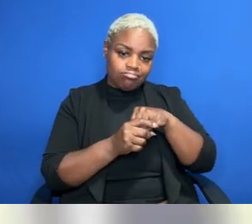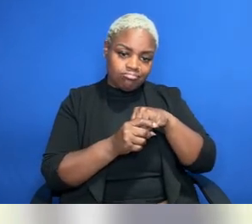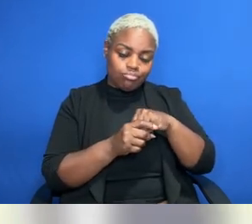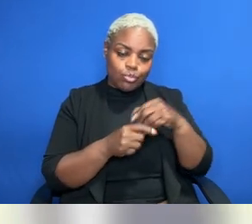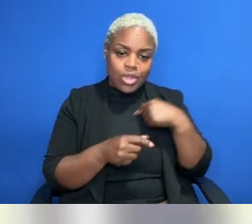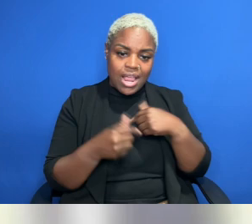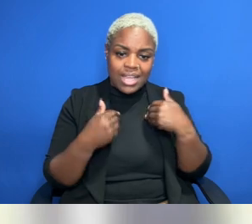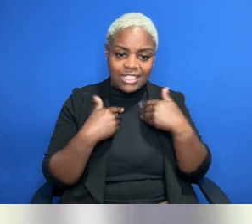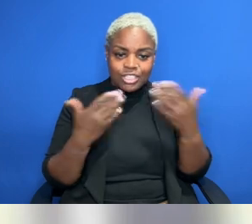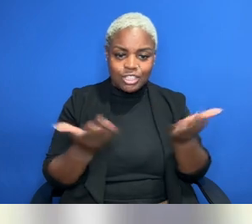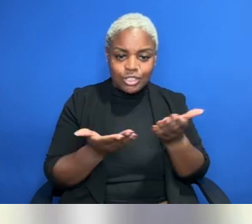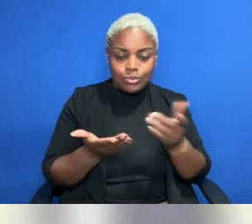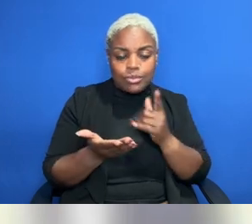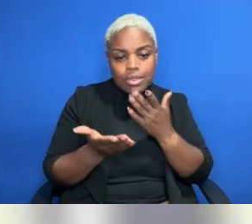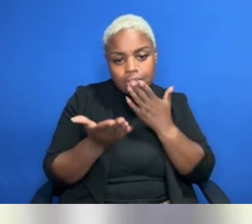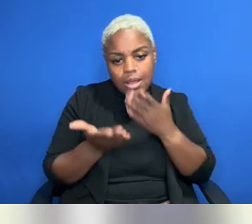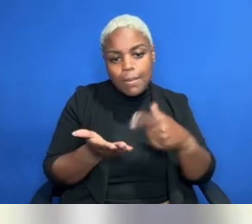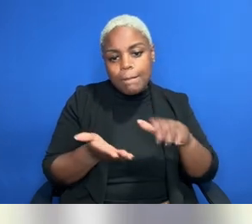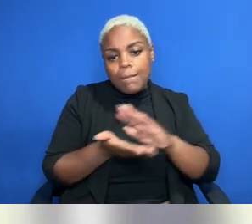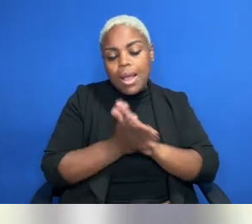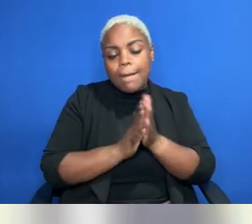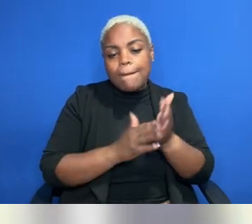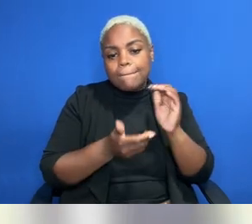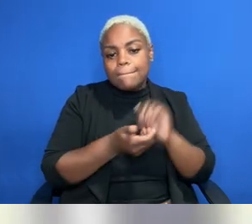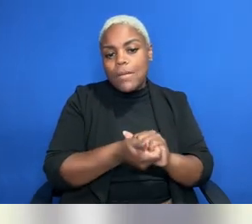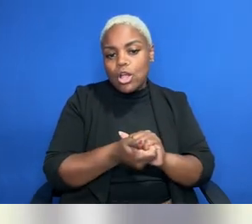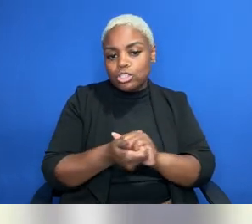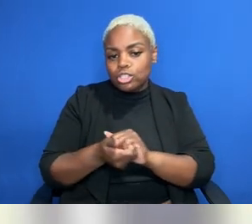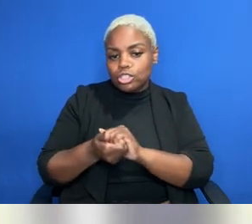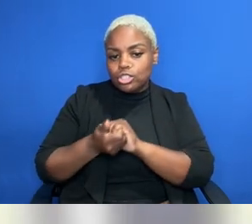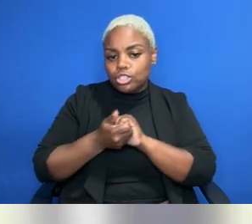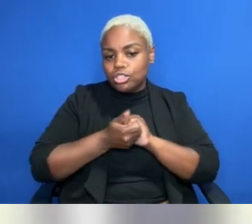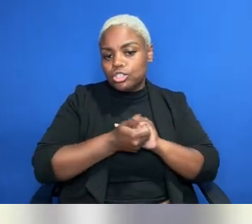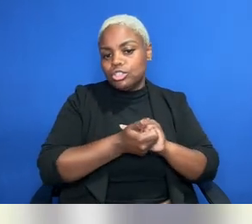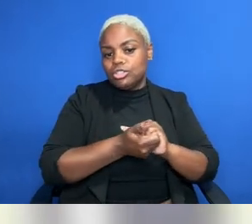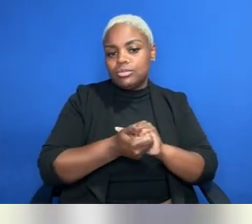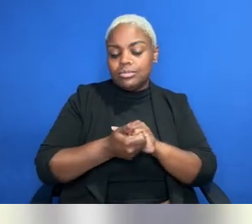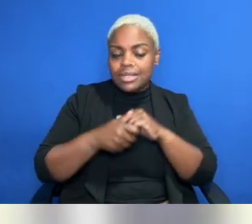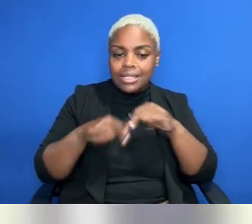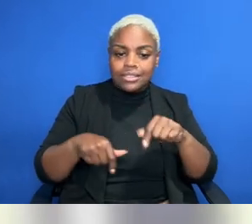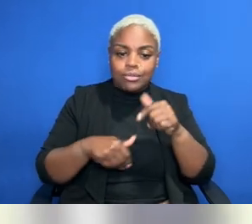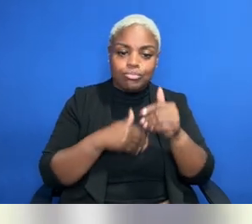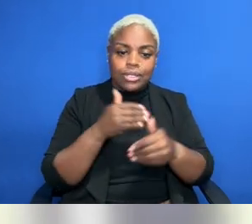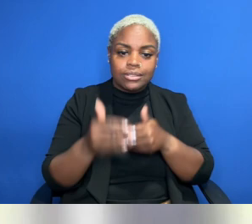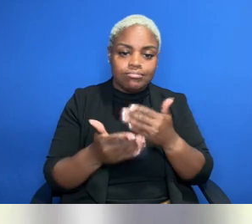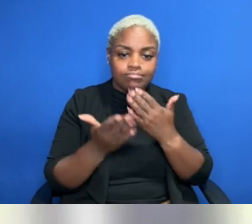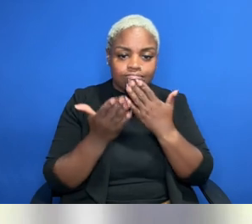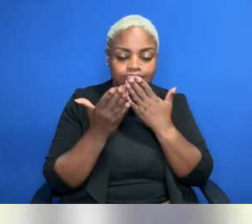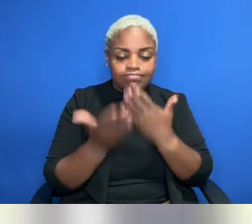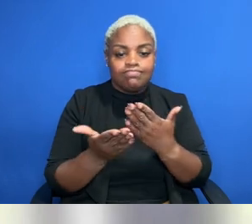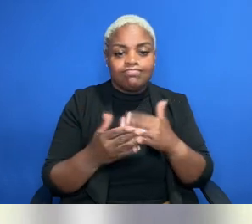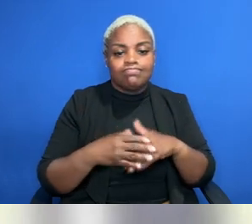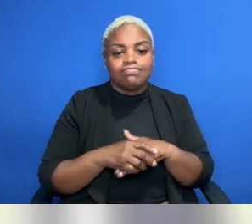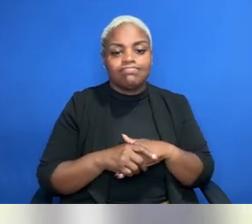the participation we've had here, and we really thank you for becoming partners in this